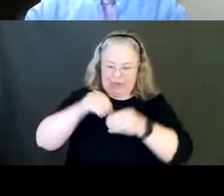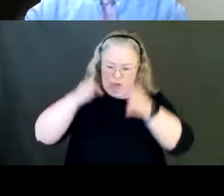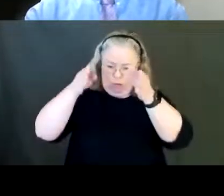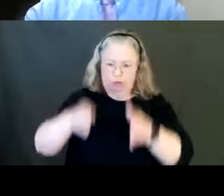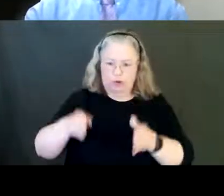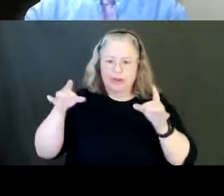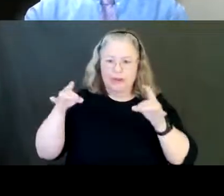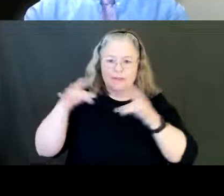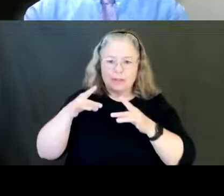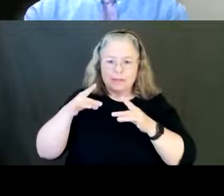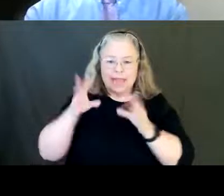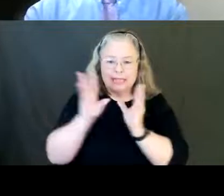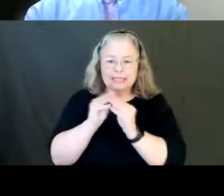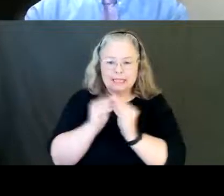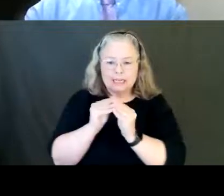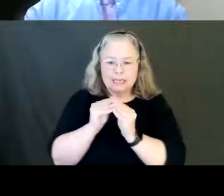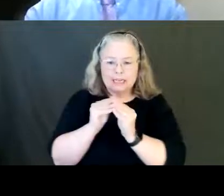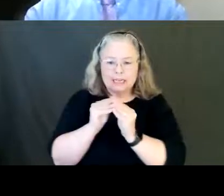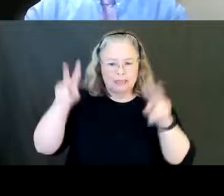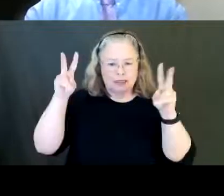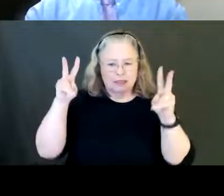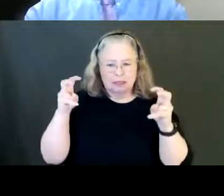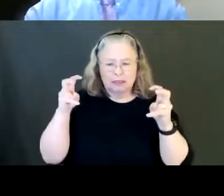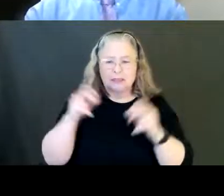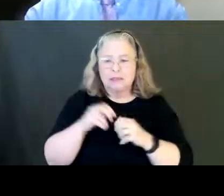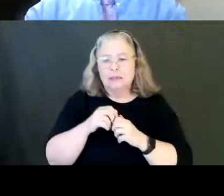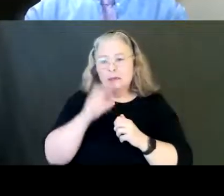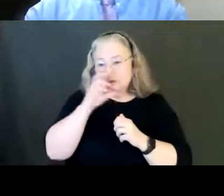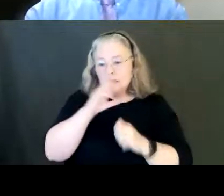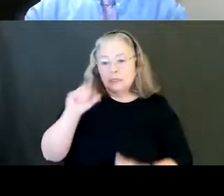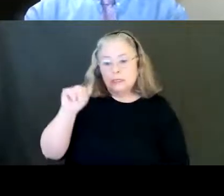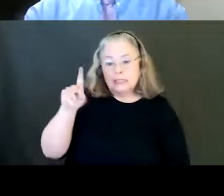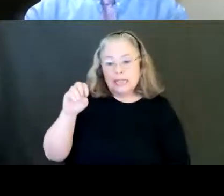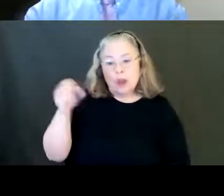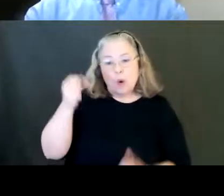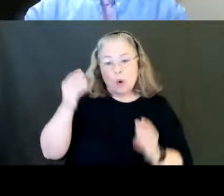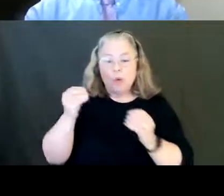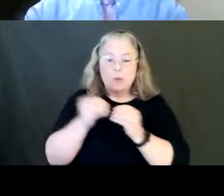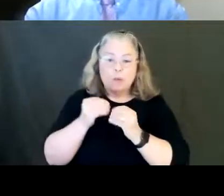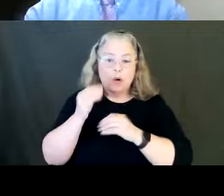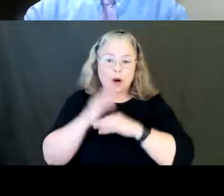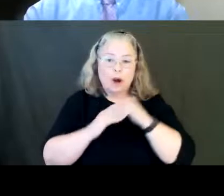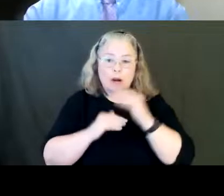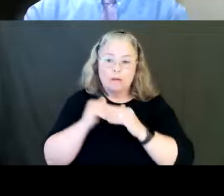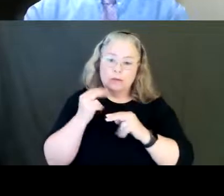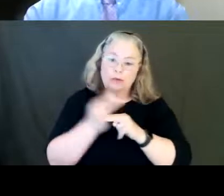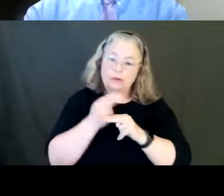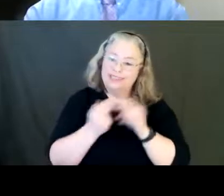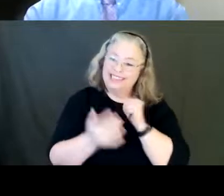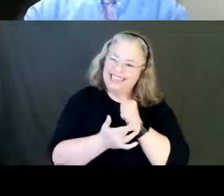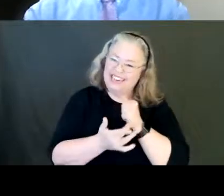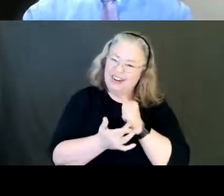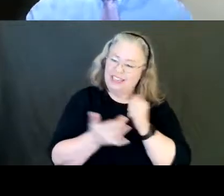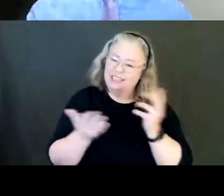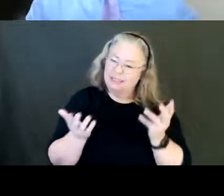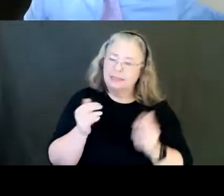on these topics? The exercise assumes that stakeholders are comfortable using technology. And of course, so